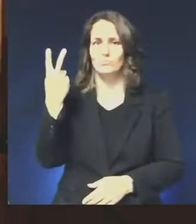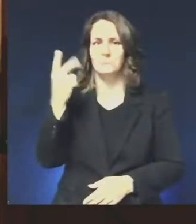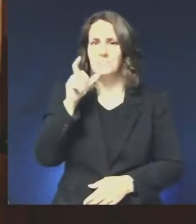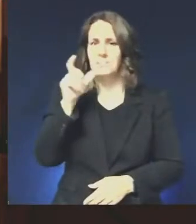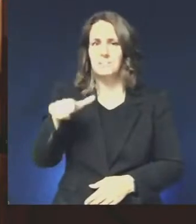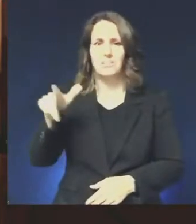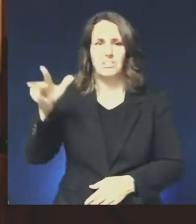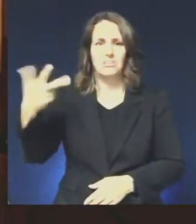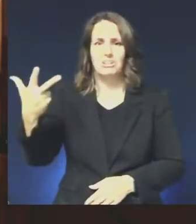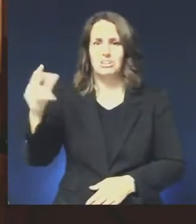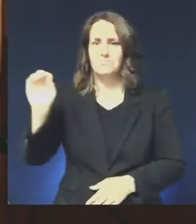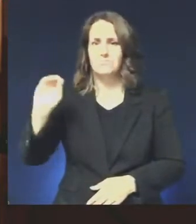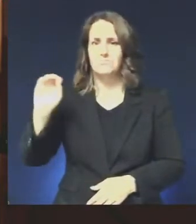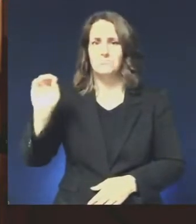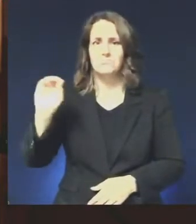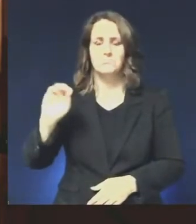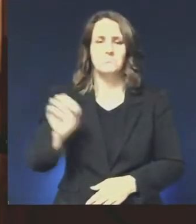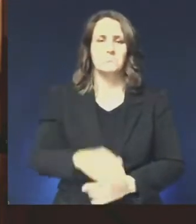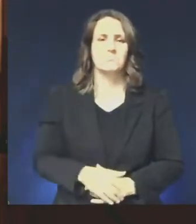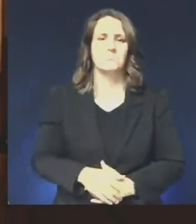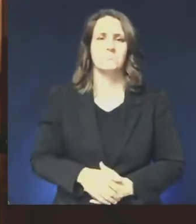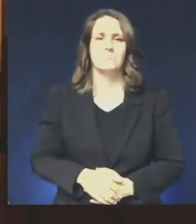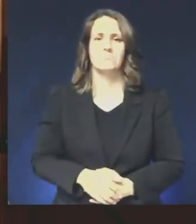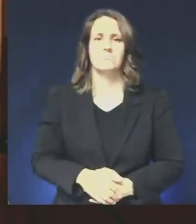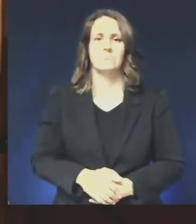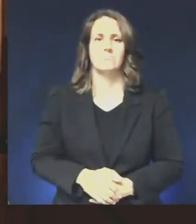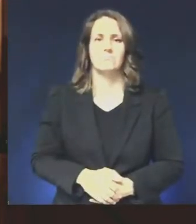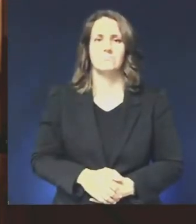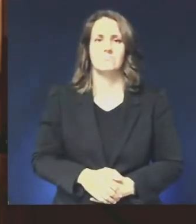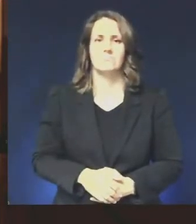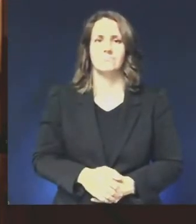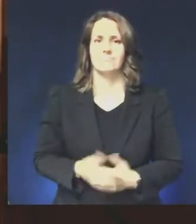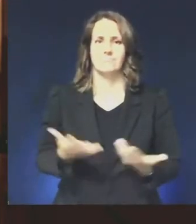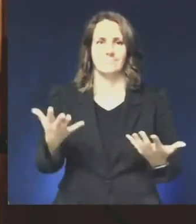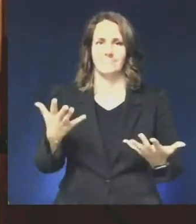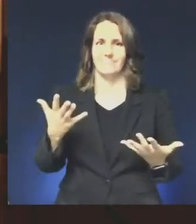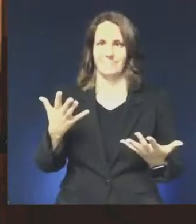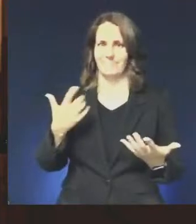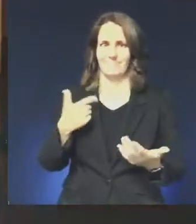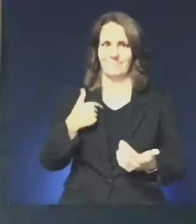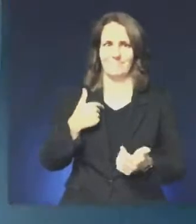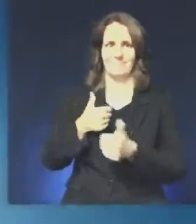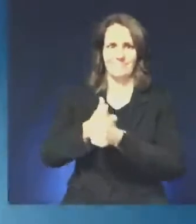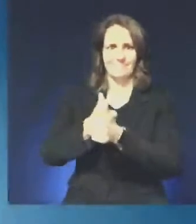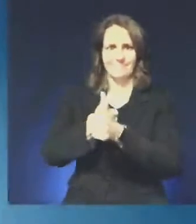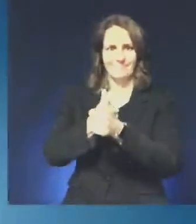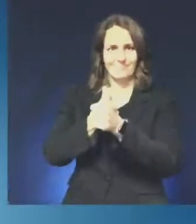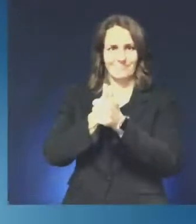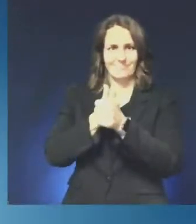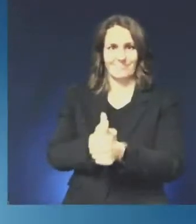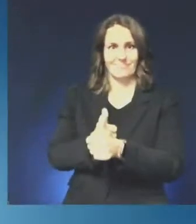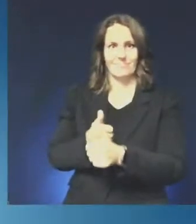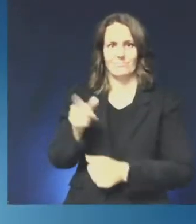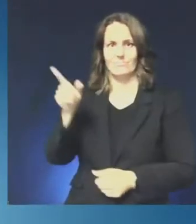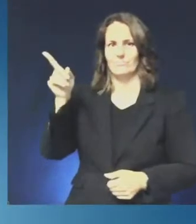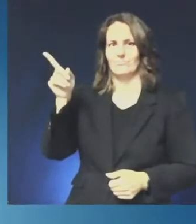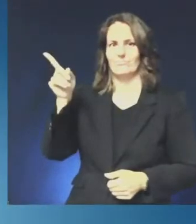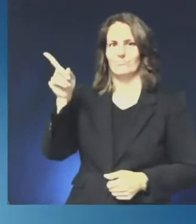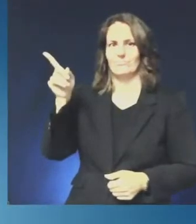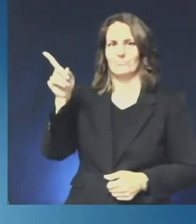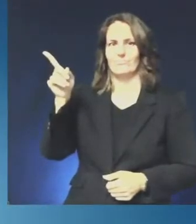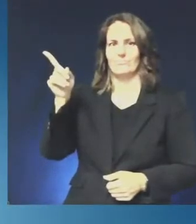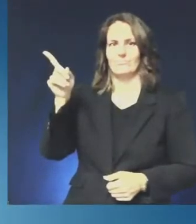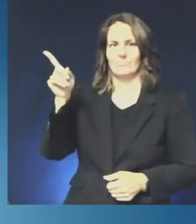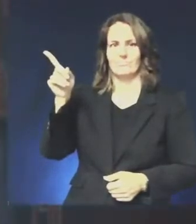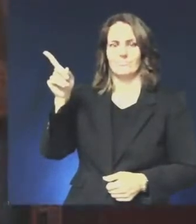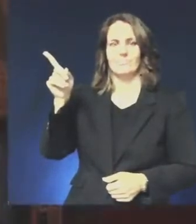current contract they have signed in order to be a vaccinator. Thank you, Ron. I think I'd add one point to that. I may